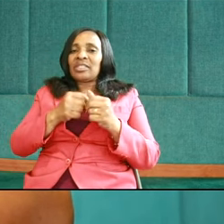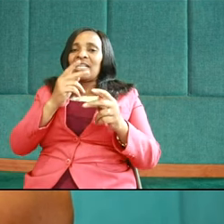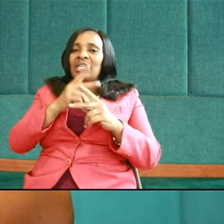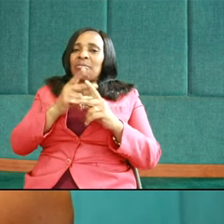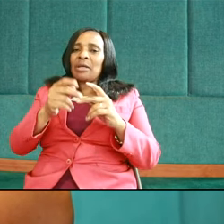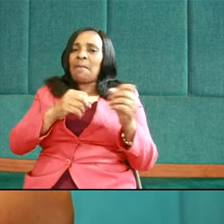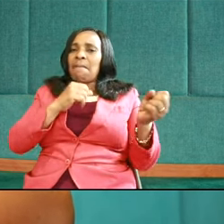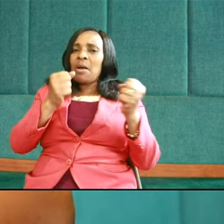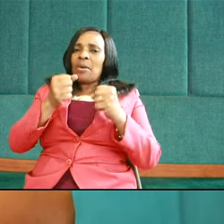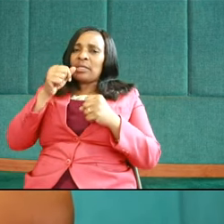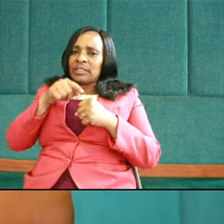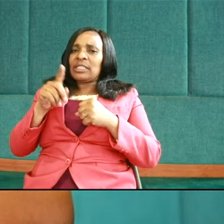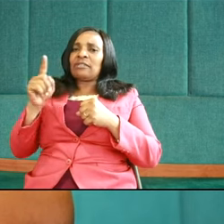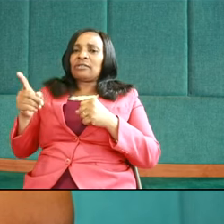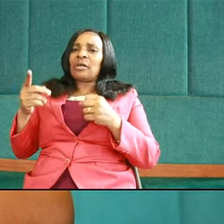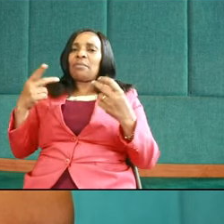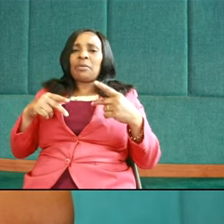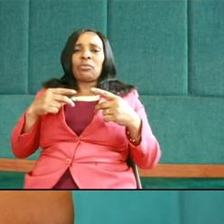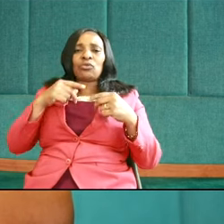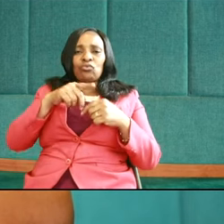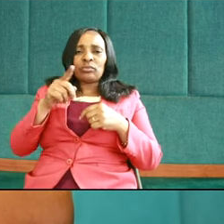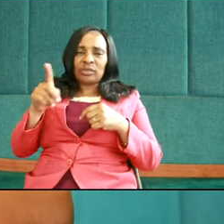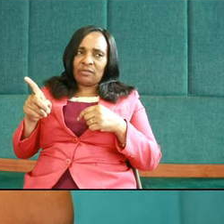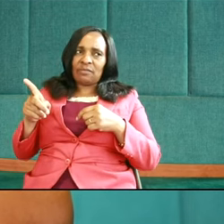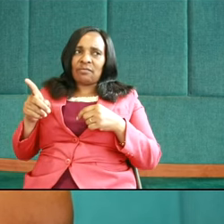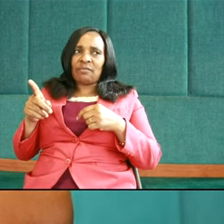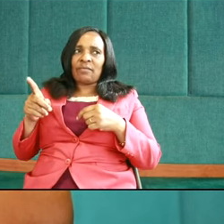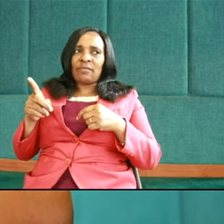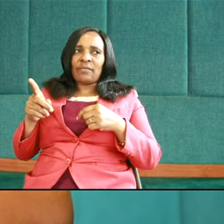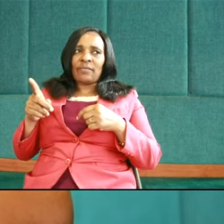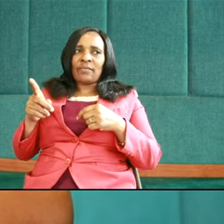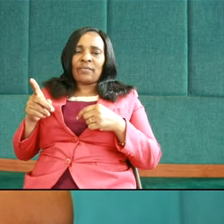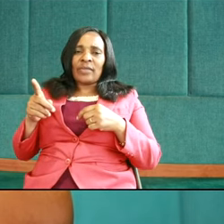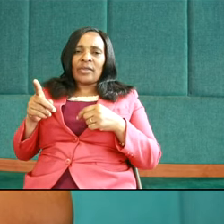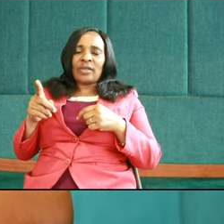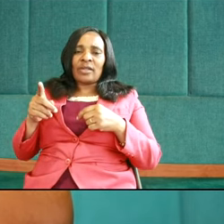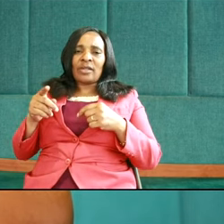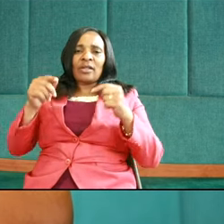power to himself, keeping the people to himself. And